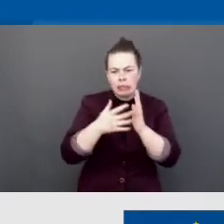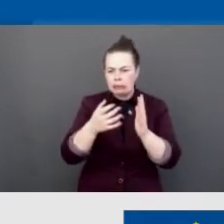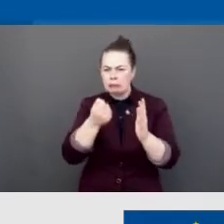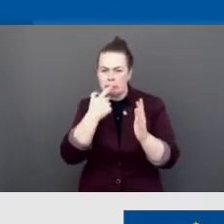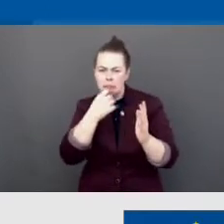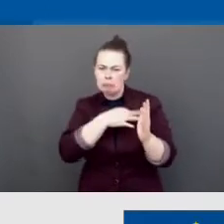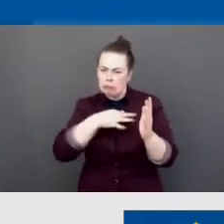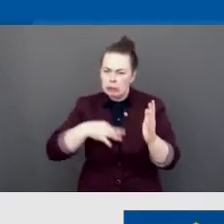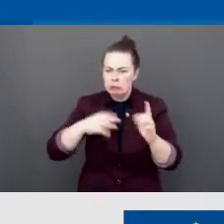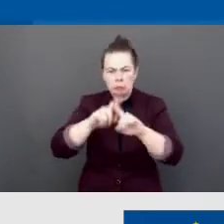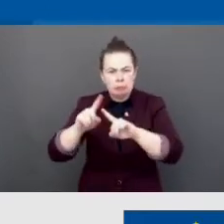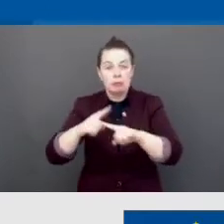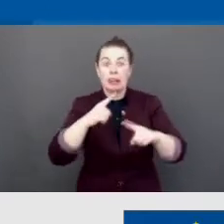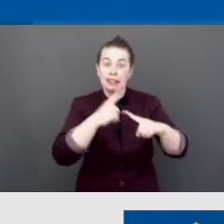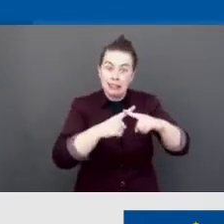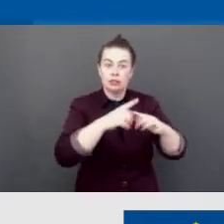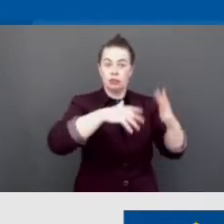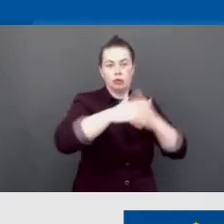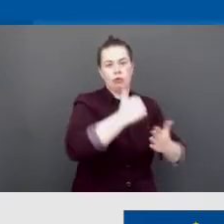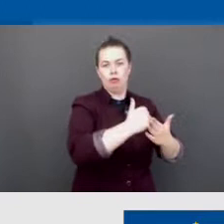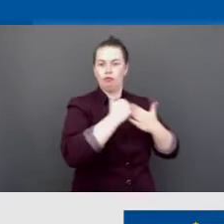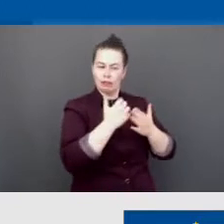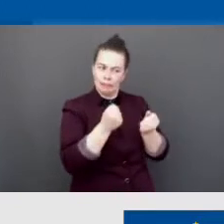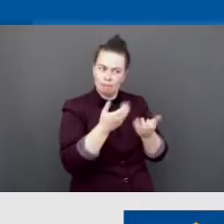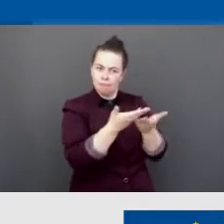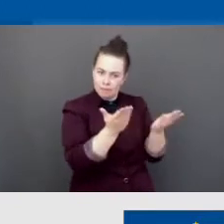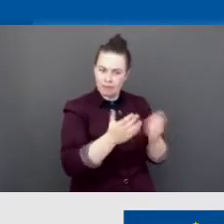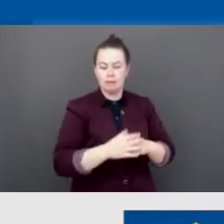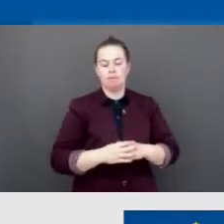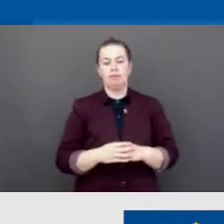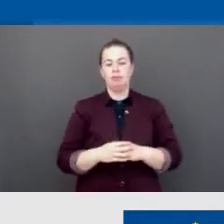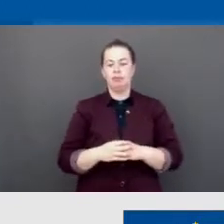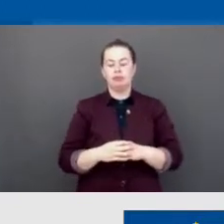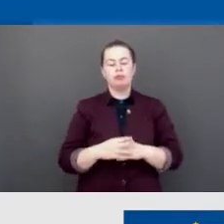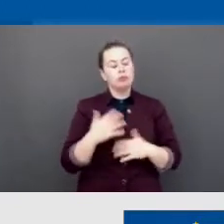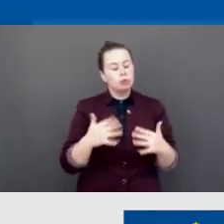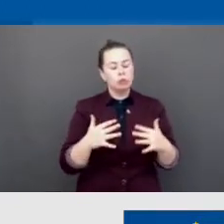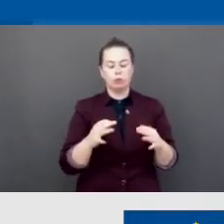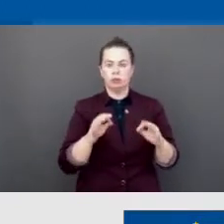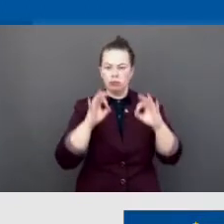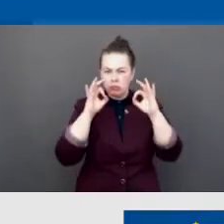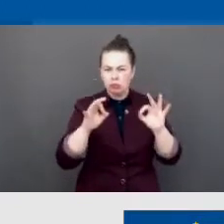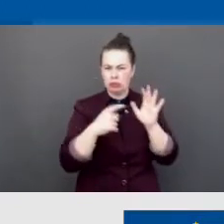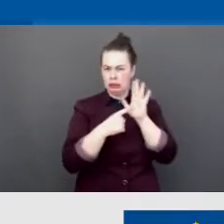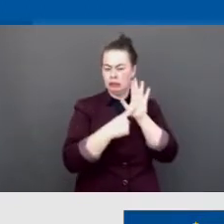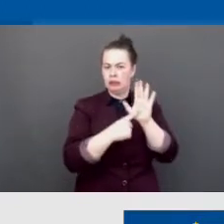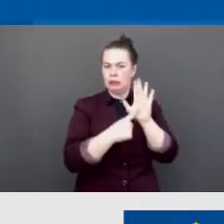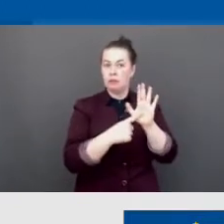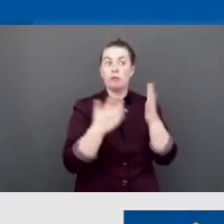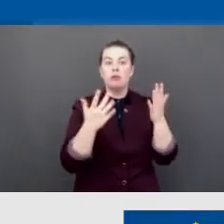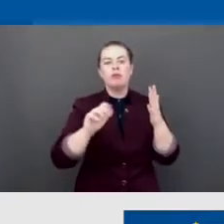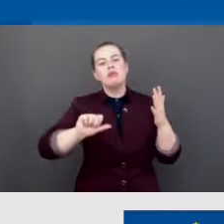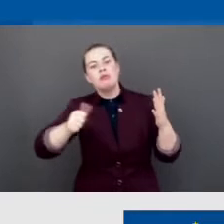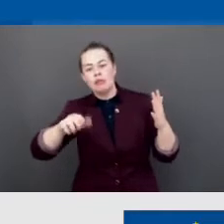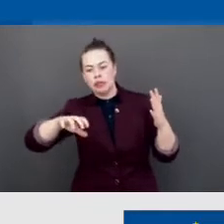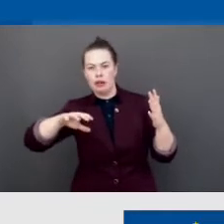public health unit, clinical trial centers, and social assistance. One of the major successes of